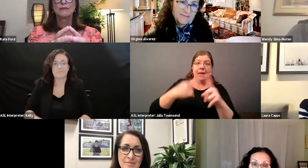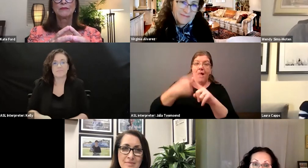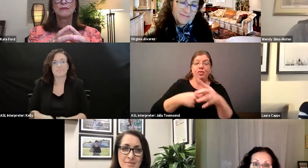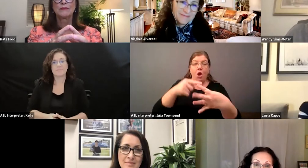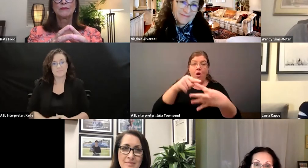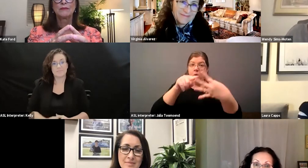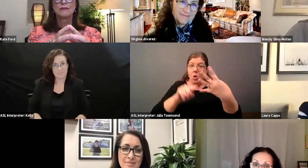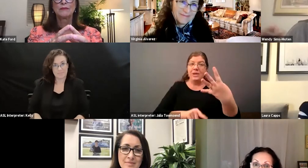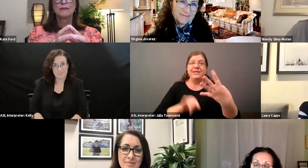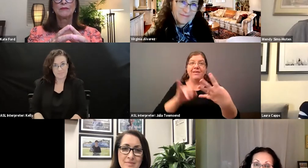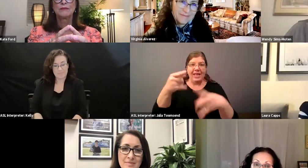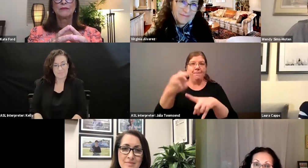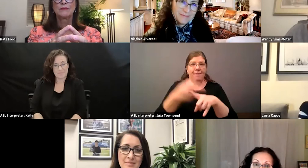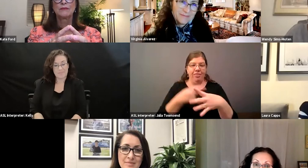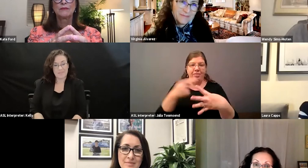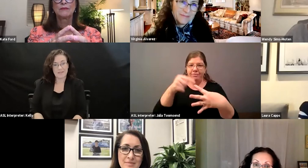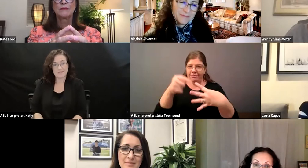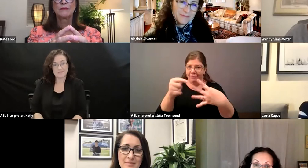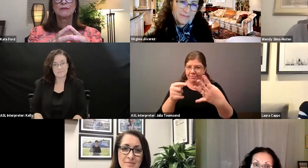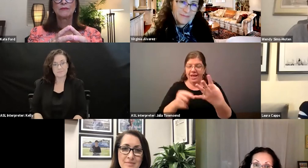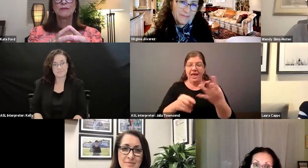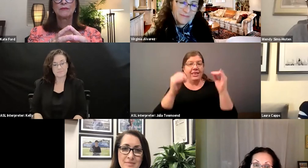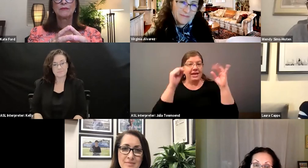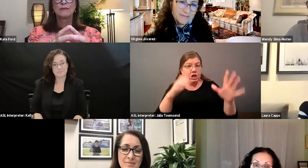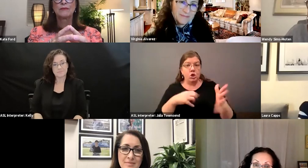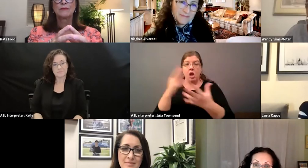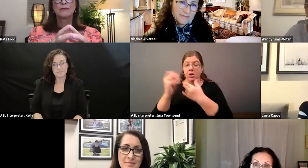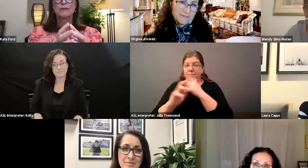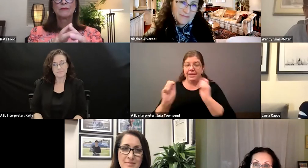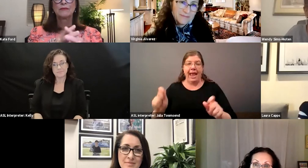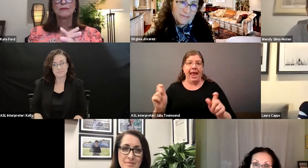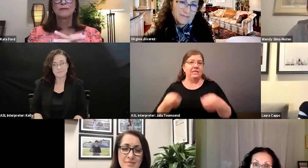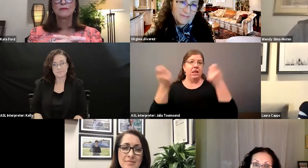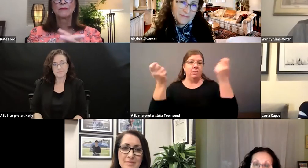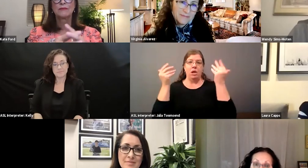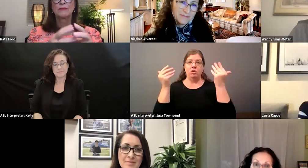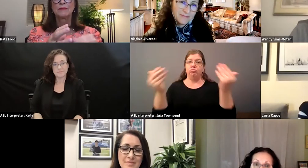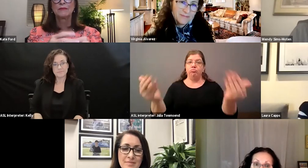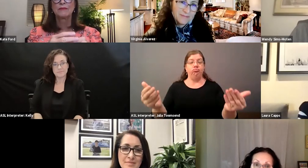know can be celebrated as per the teachers in the curriculum dictates